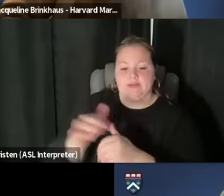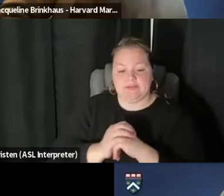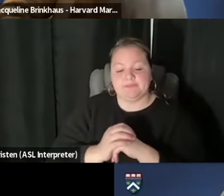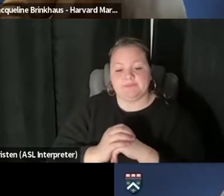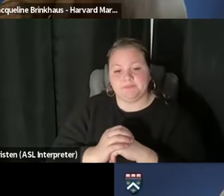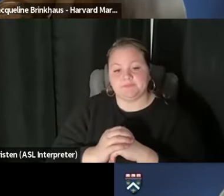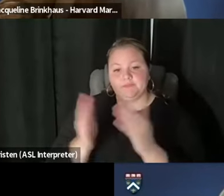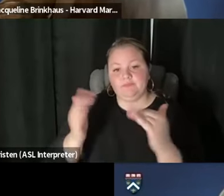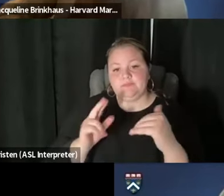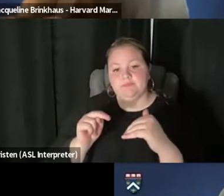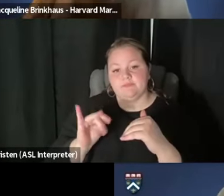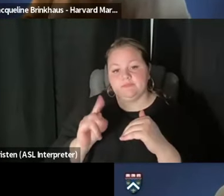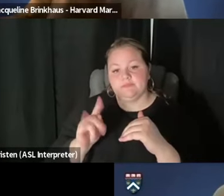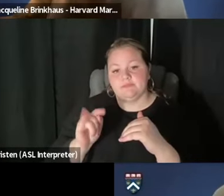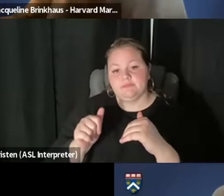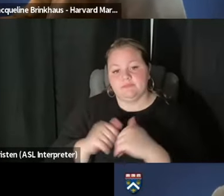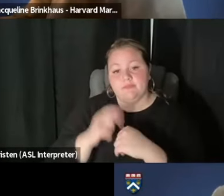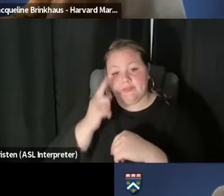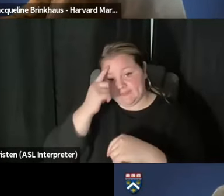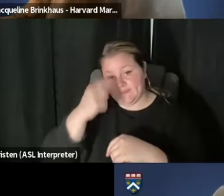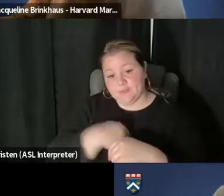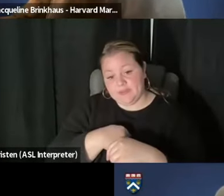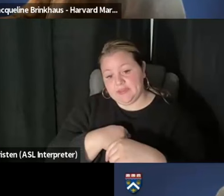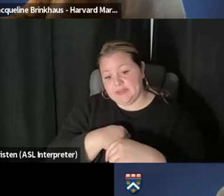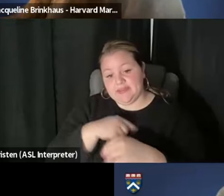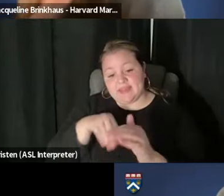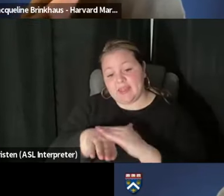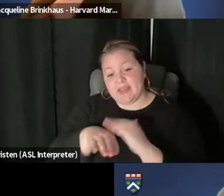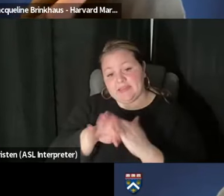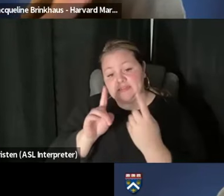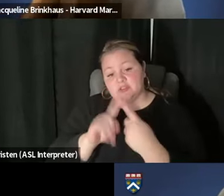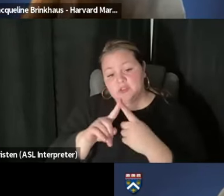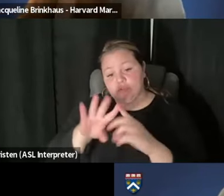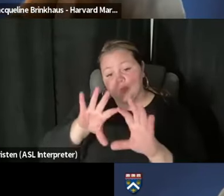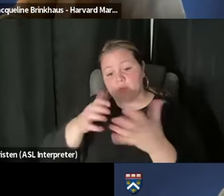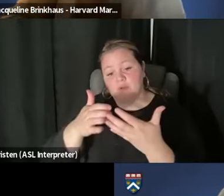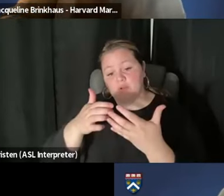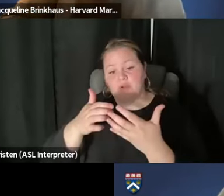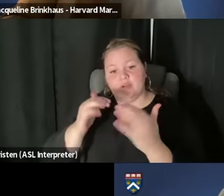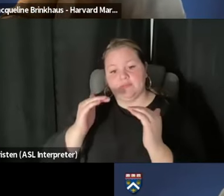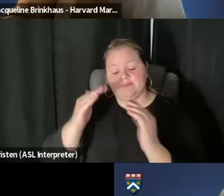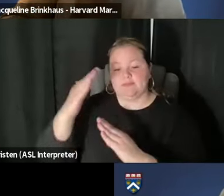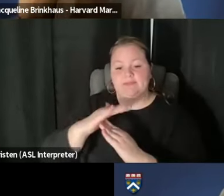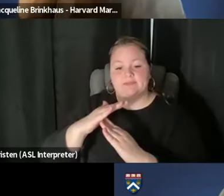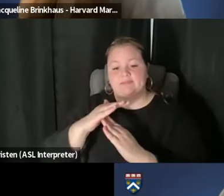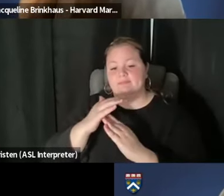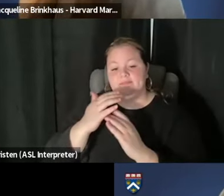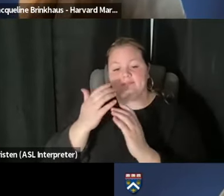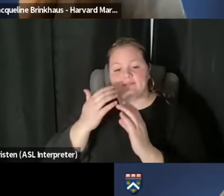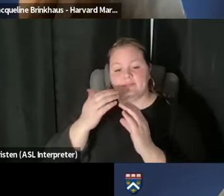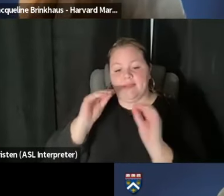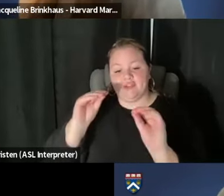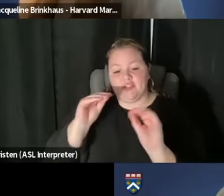Kisley. Nikita? Yeah, for me, it's the access to a world-class education and resources. And I think just